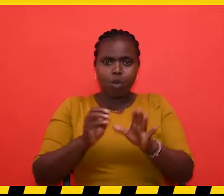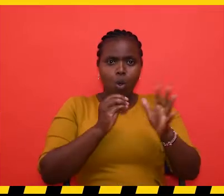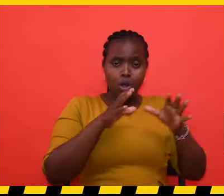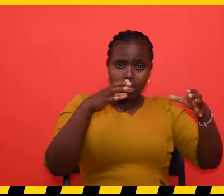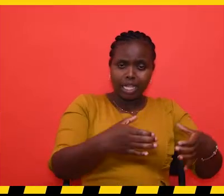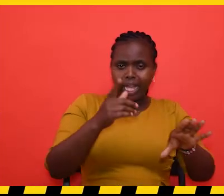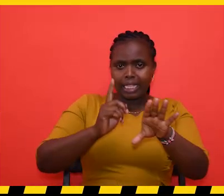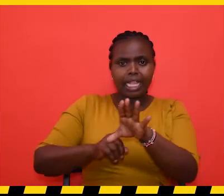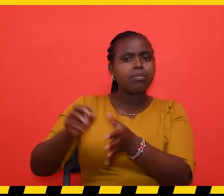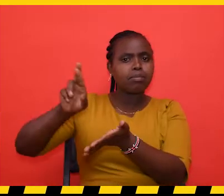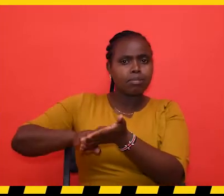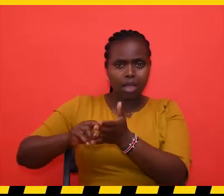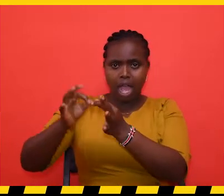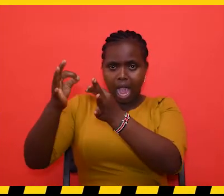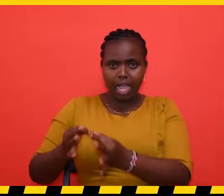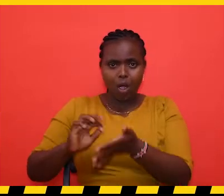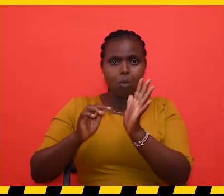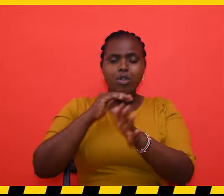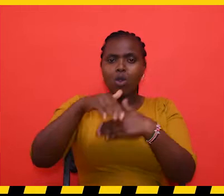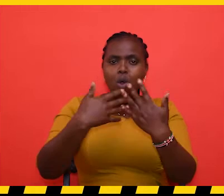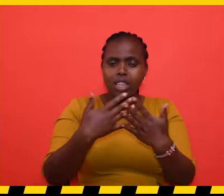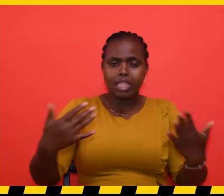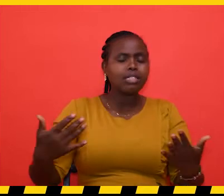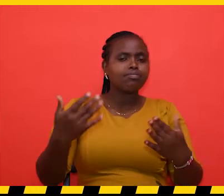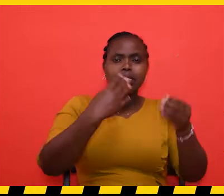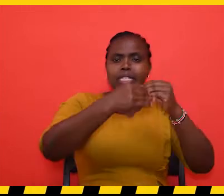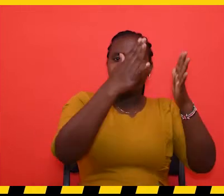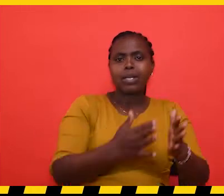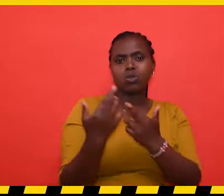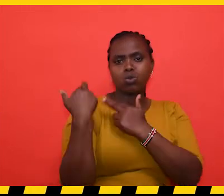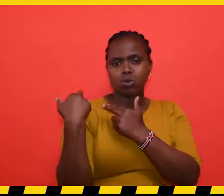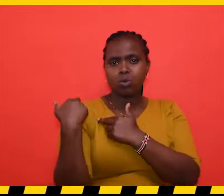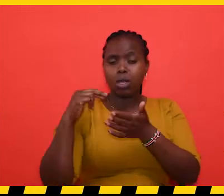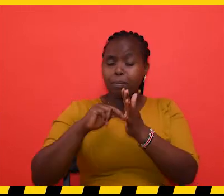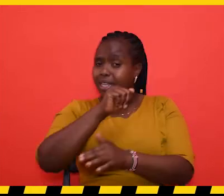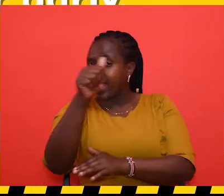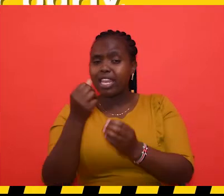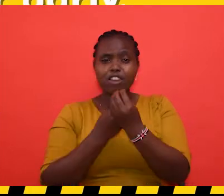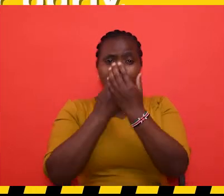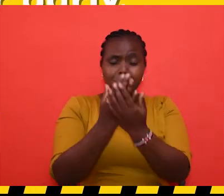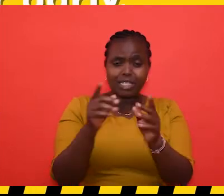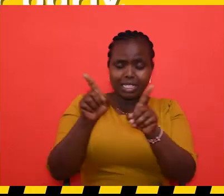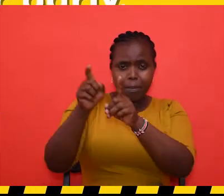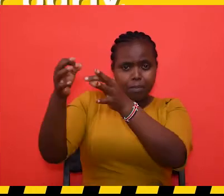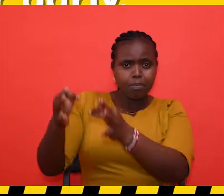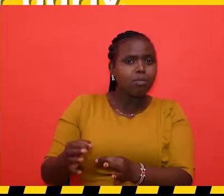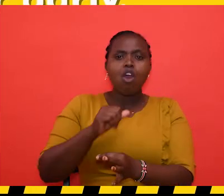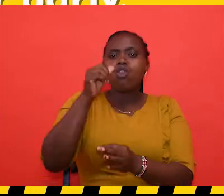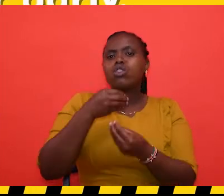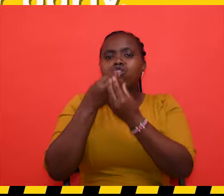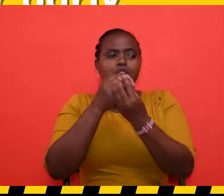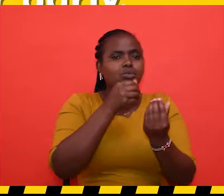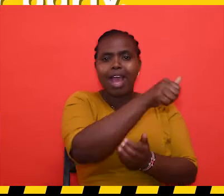managed by an individual owner or company. When registering an account, all codes and passwords shall be sent to the number provided. It is therefore prudent that